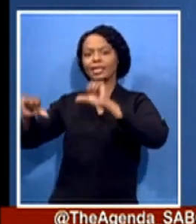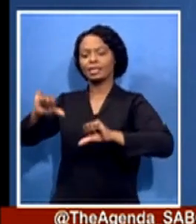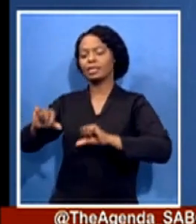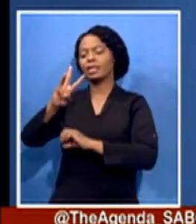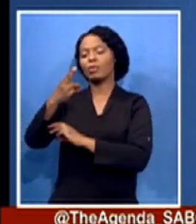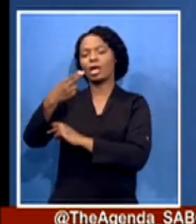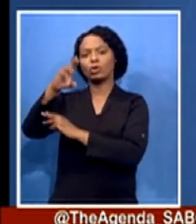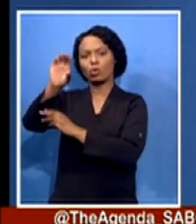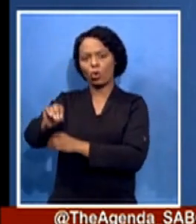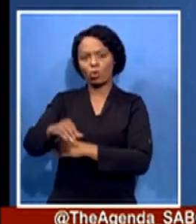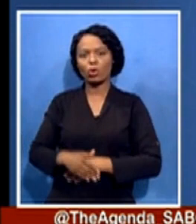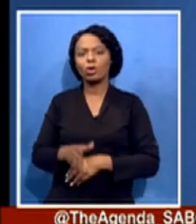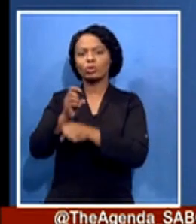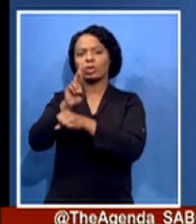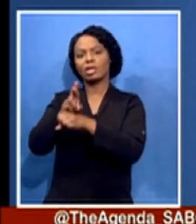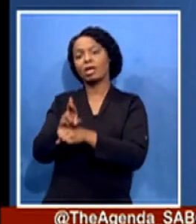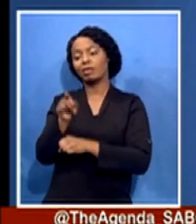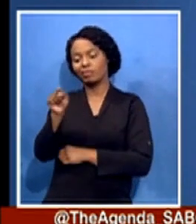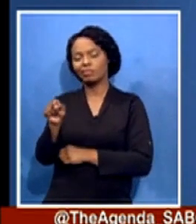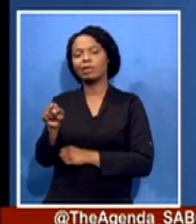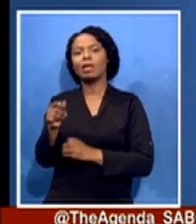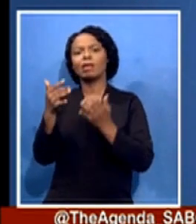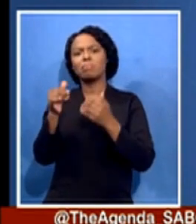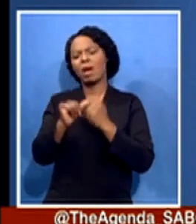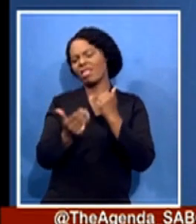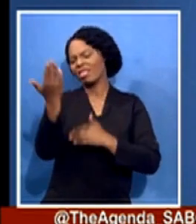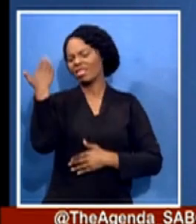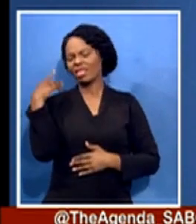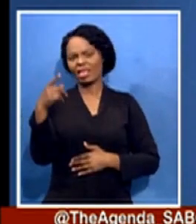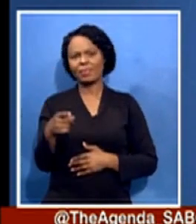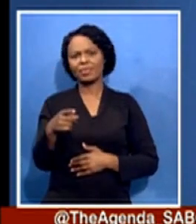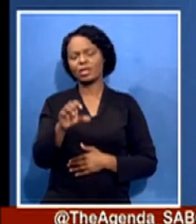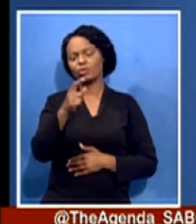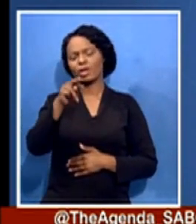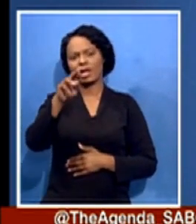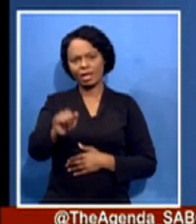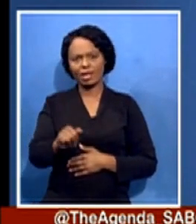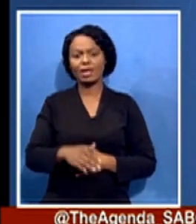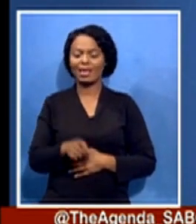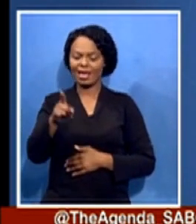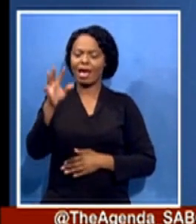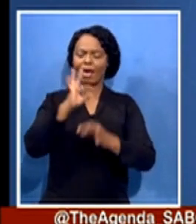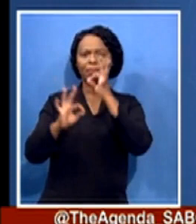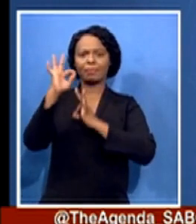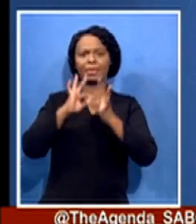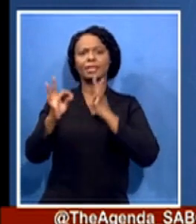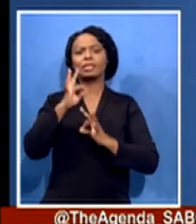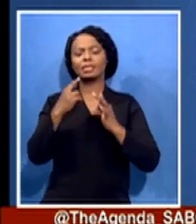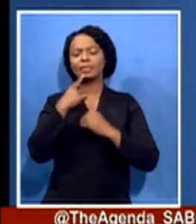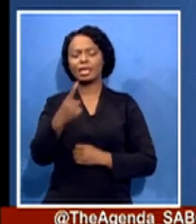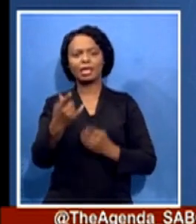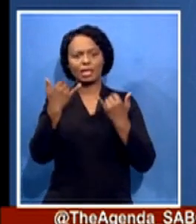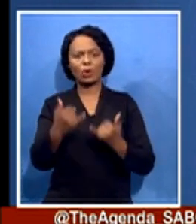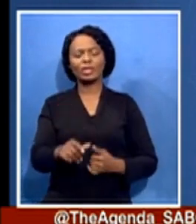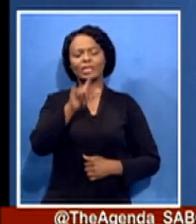month, in fact. And at the time, she said that they were seeing on average 7,000 to 10,000